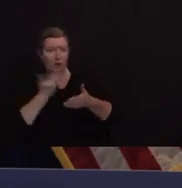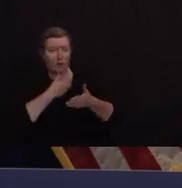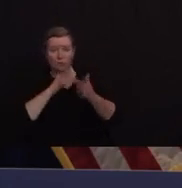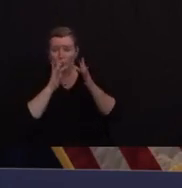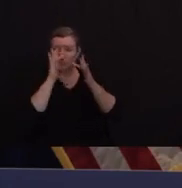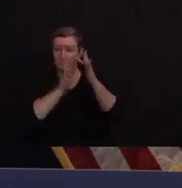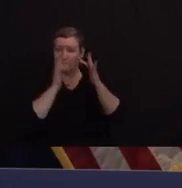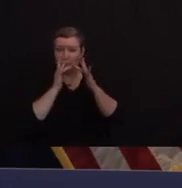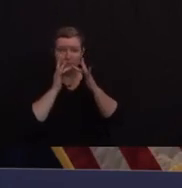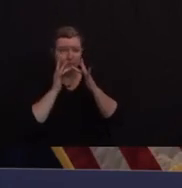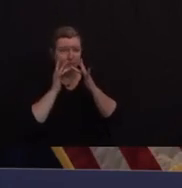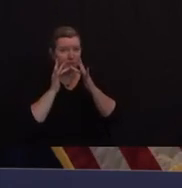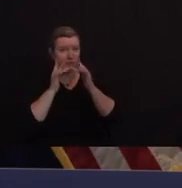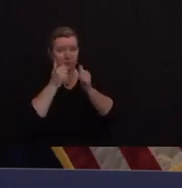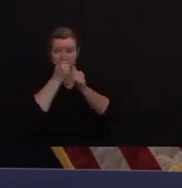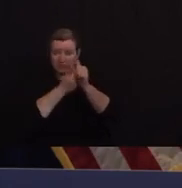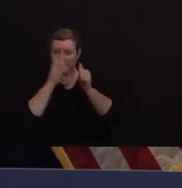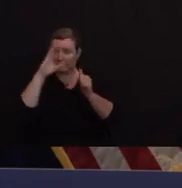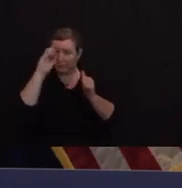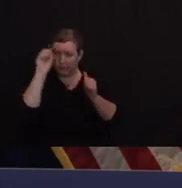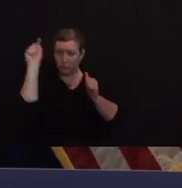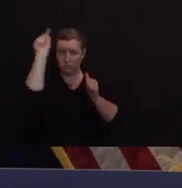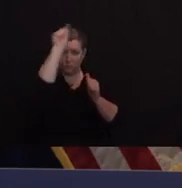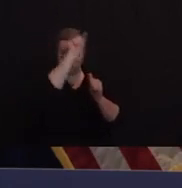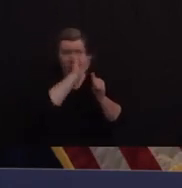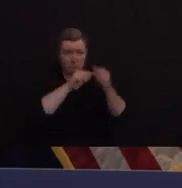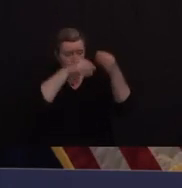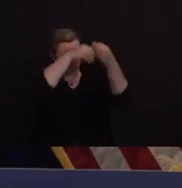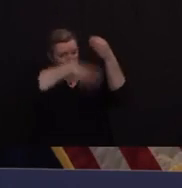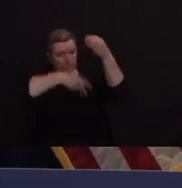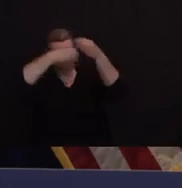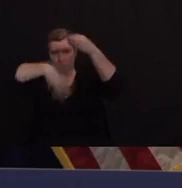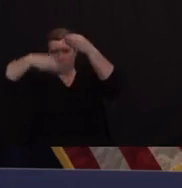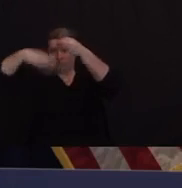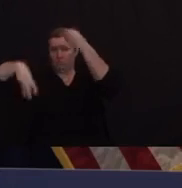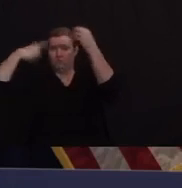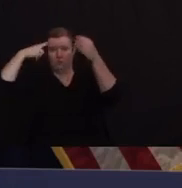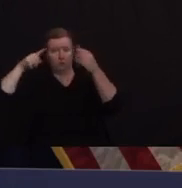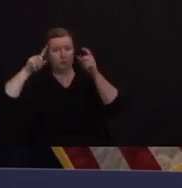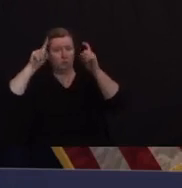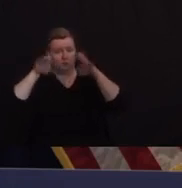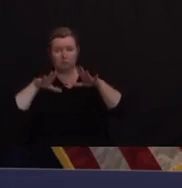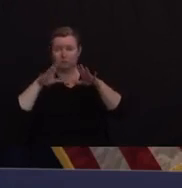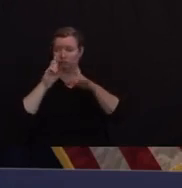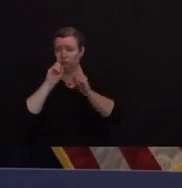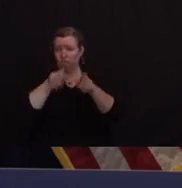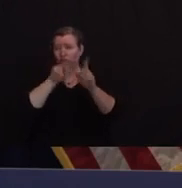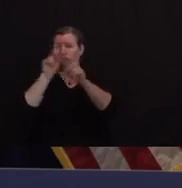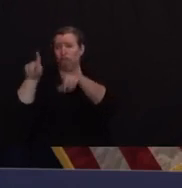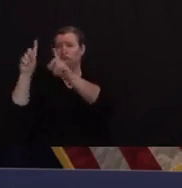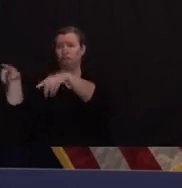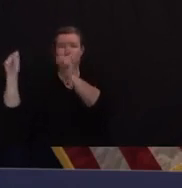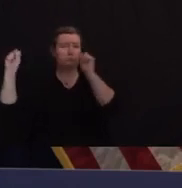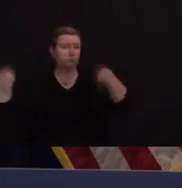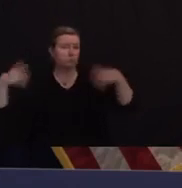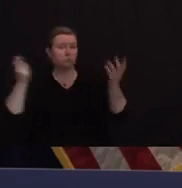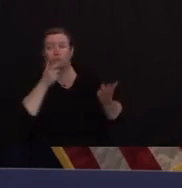see all of the testing sites in your county. And for any county that has a gap or